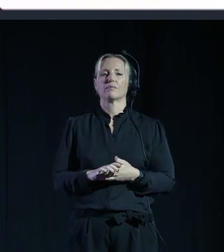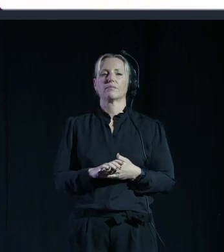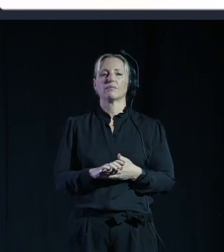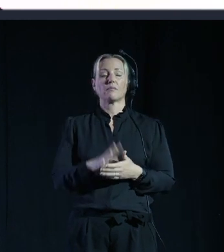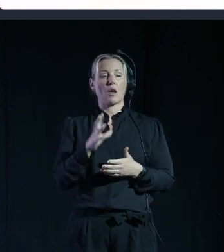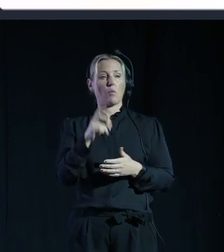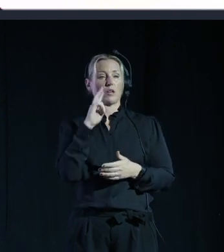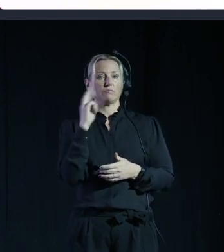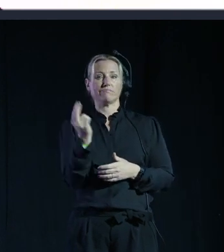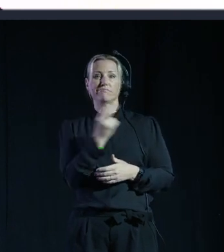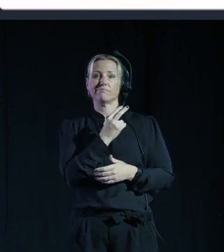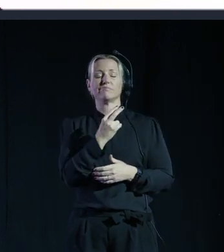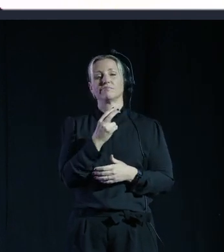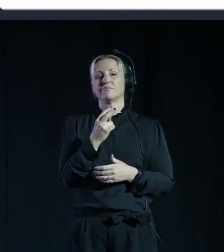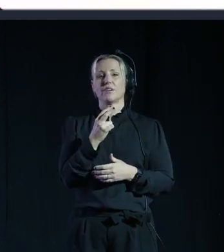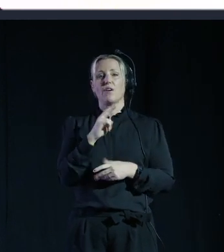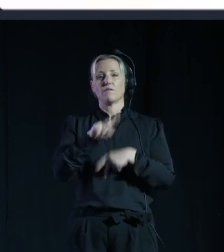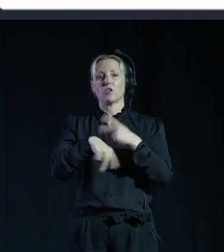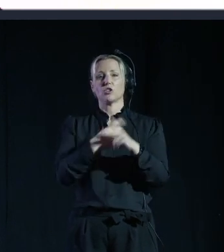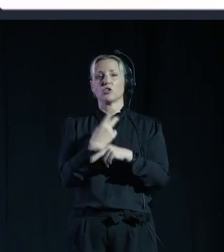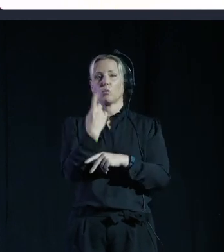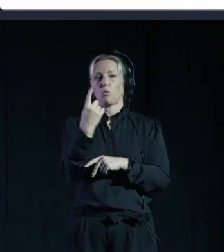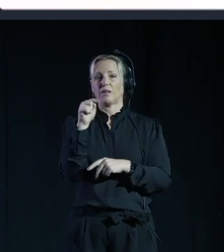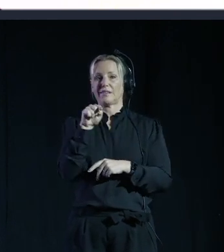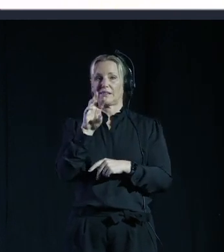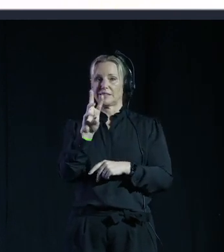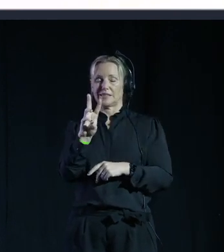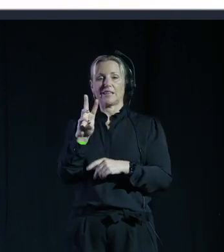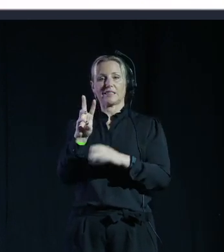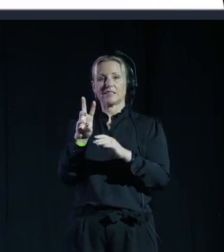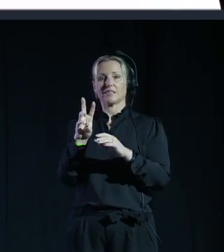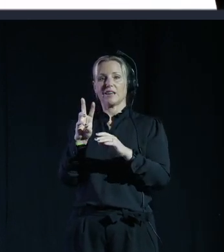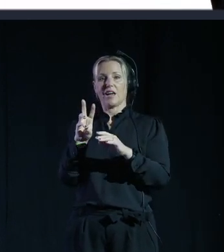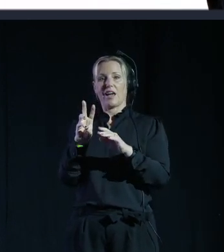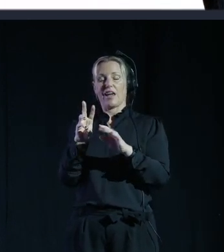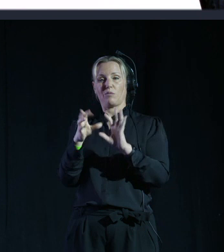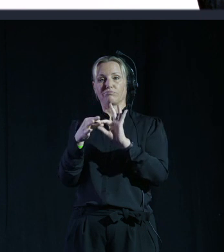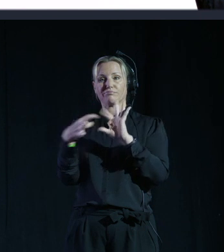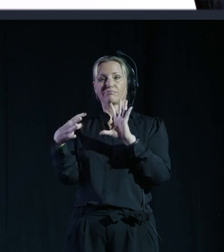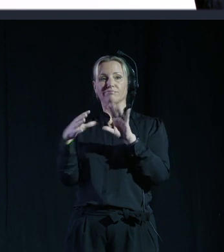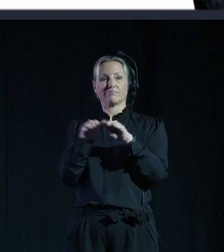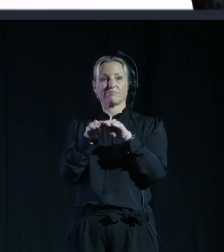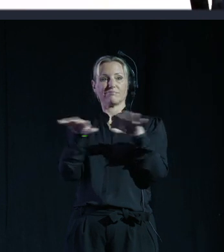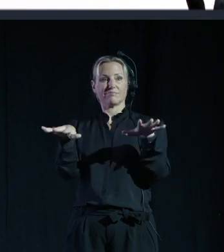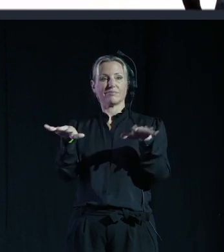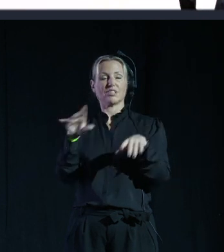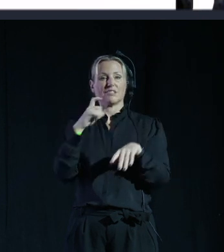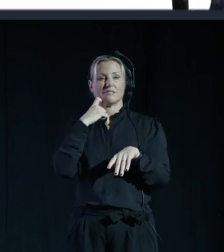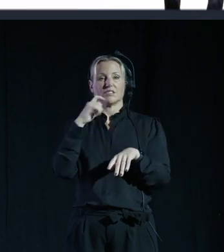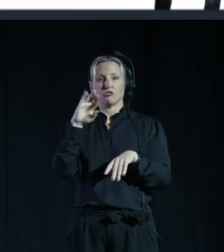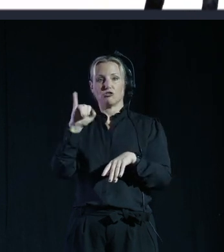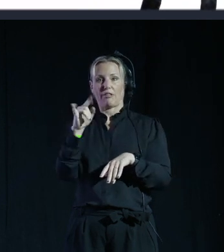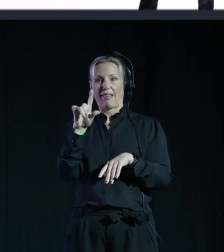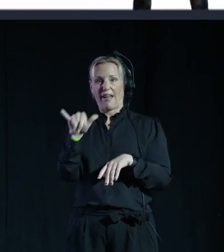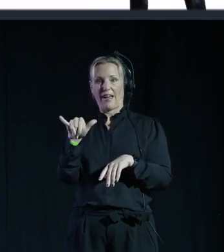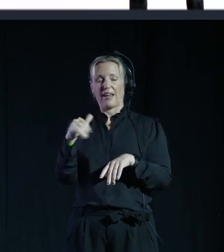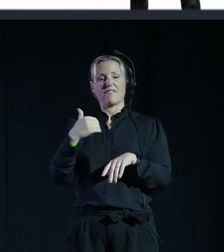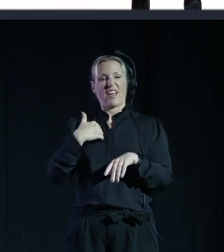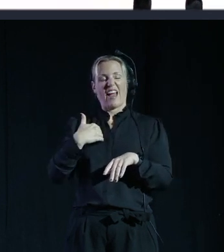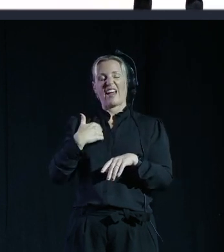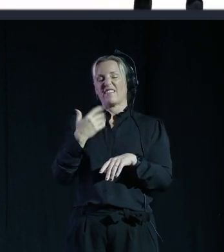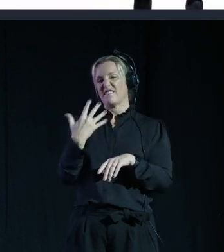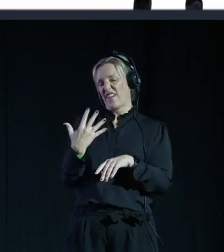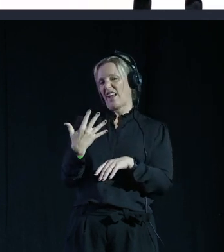recently released. I think it was in July. And actually, since then, we followed up with 5 additional minor releases.